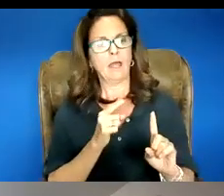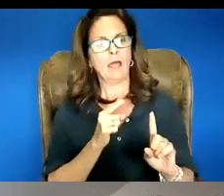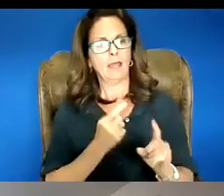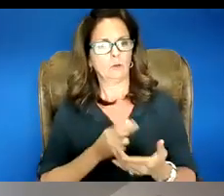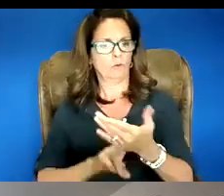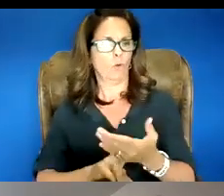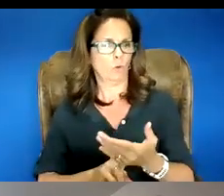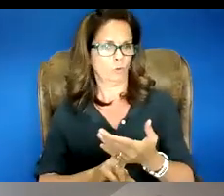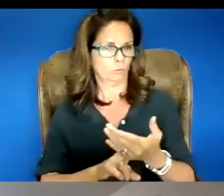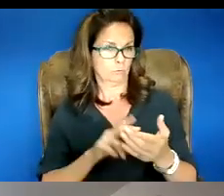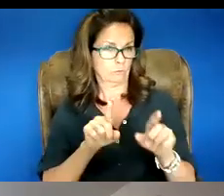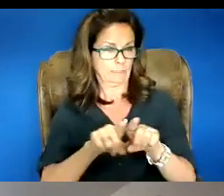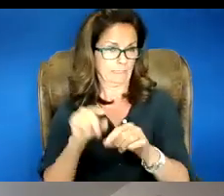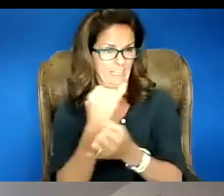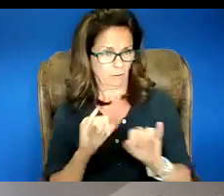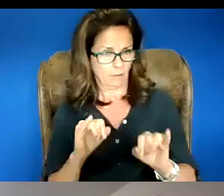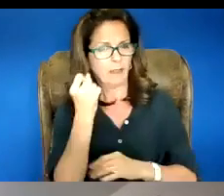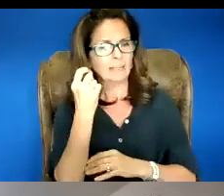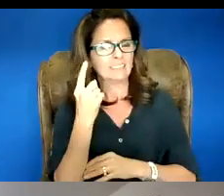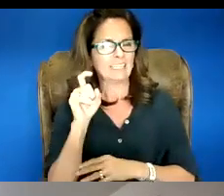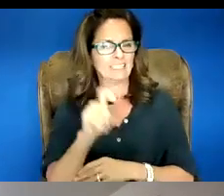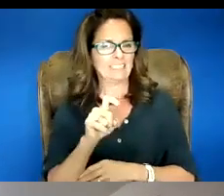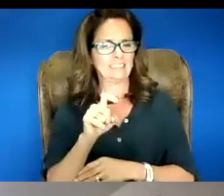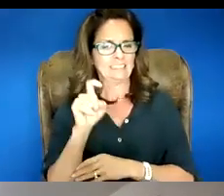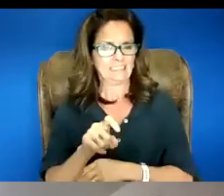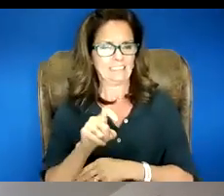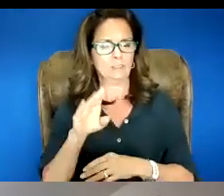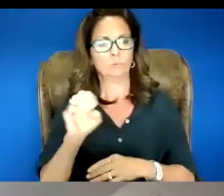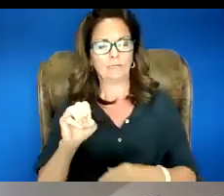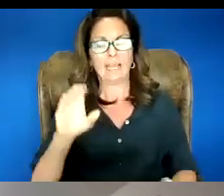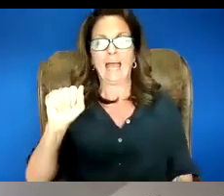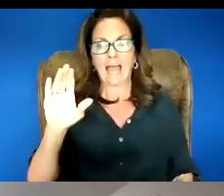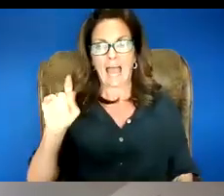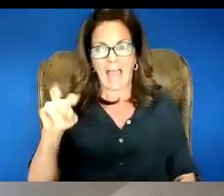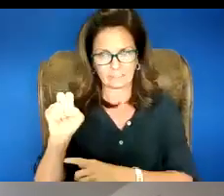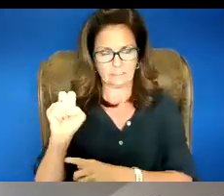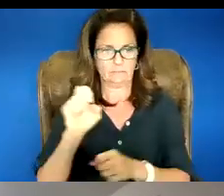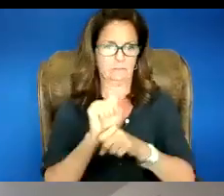that's okay, but you have to be an active employee to start the program.